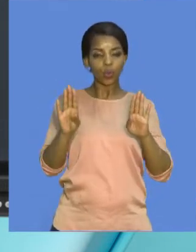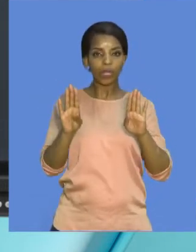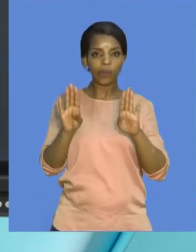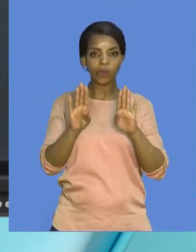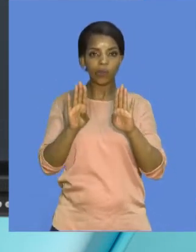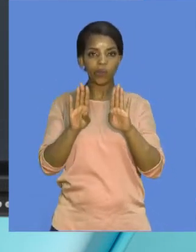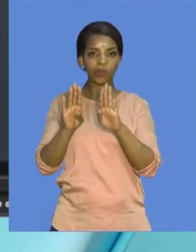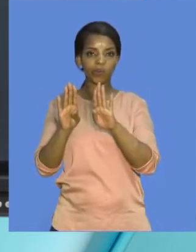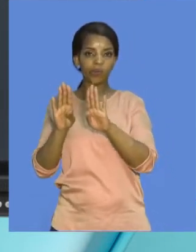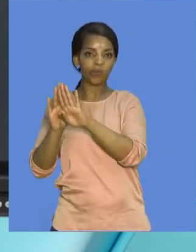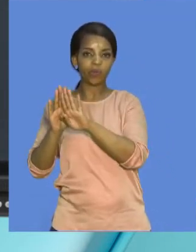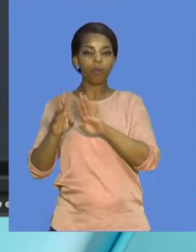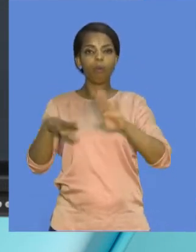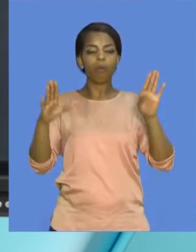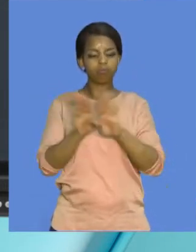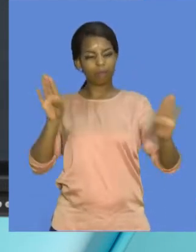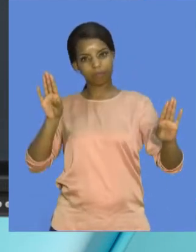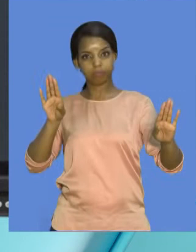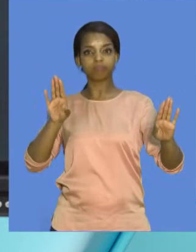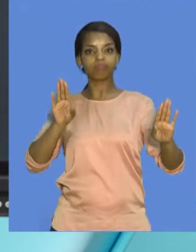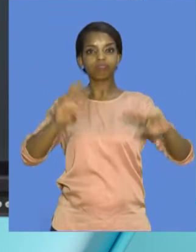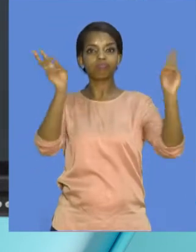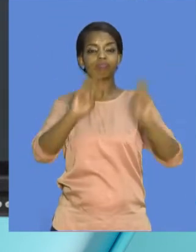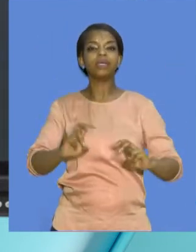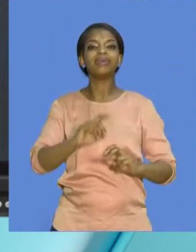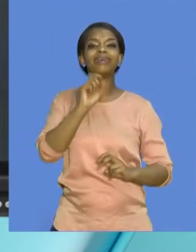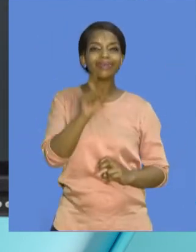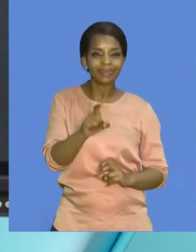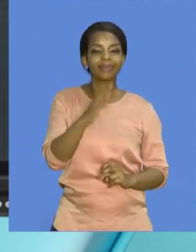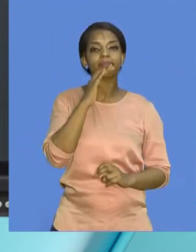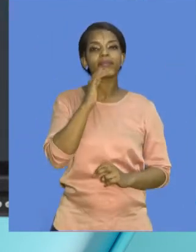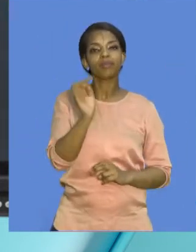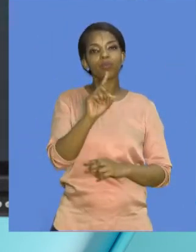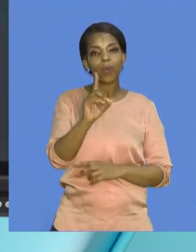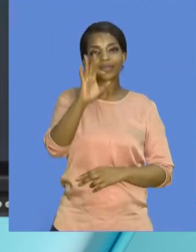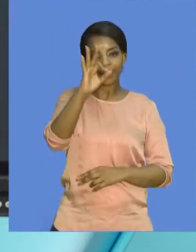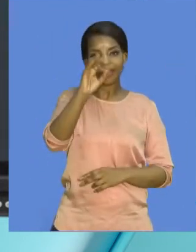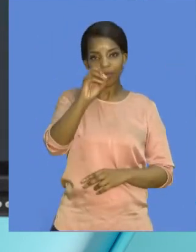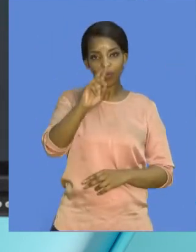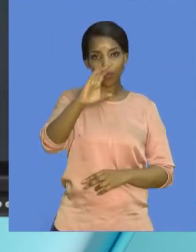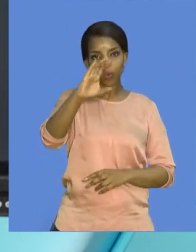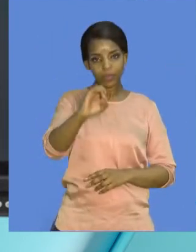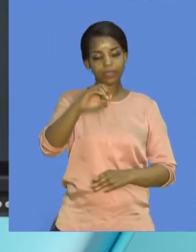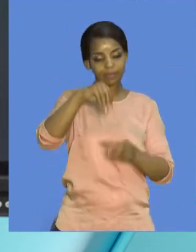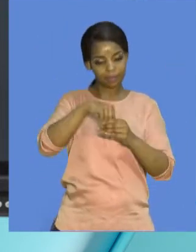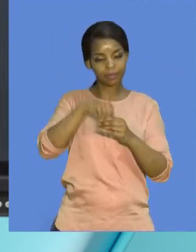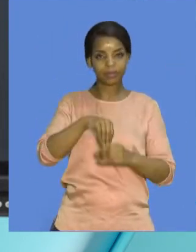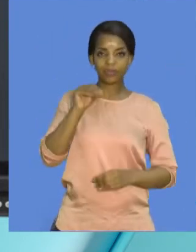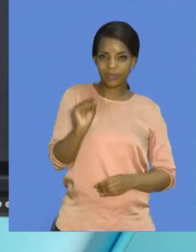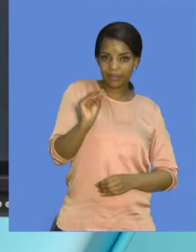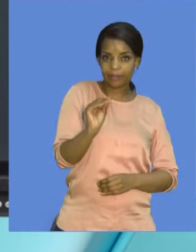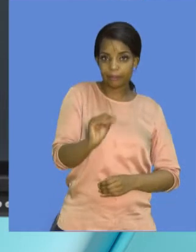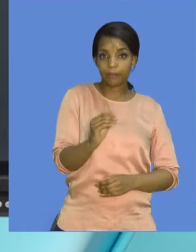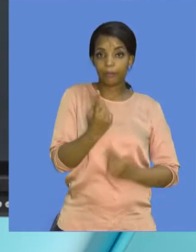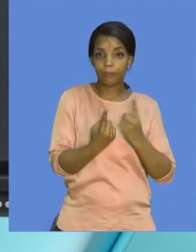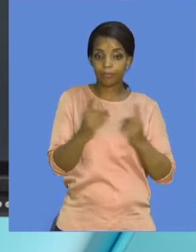object toward itself or actually pushing it away. So in both cases, there is a force that exists between any 2 point